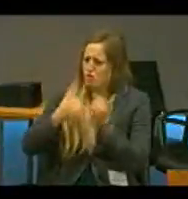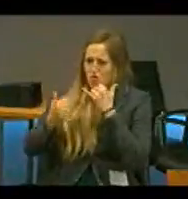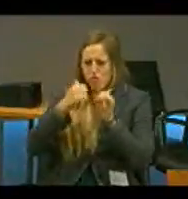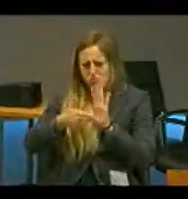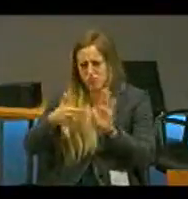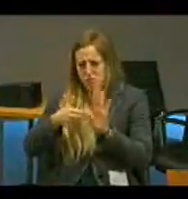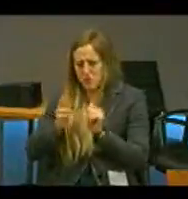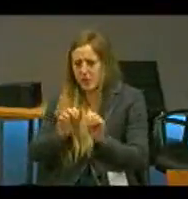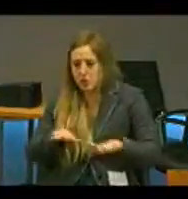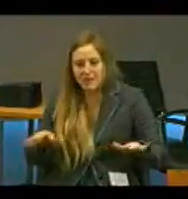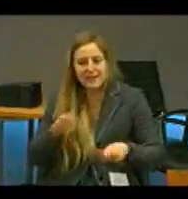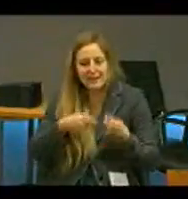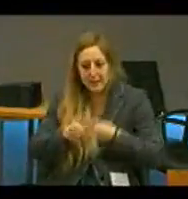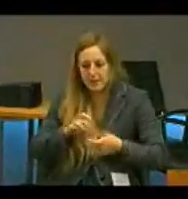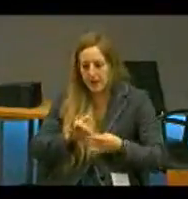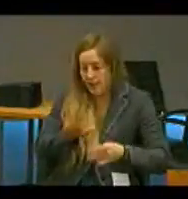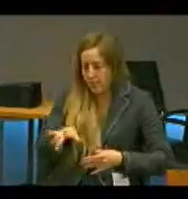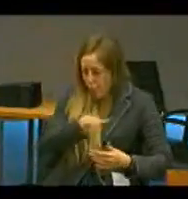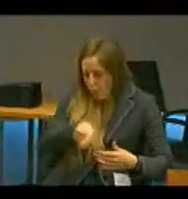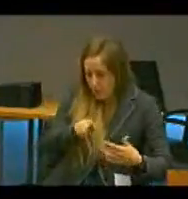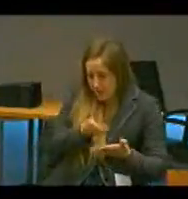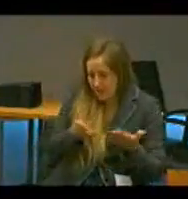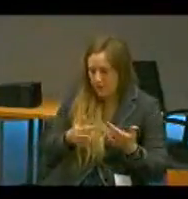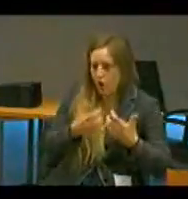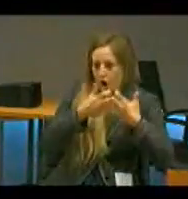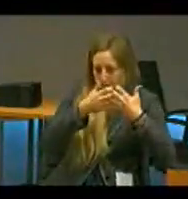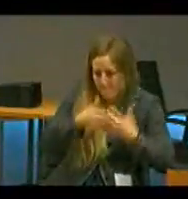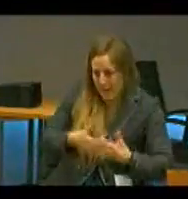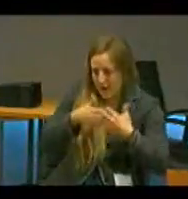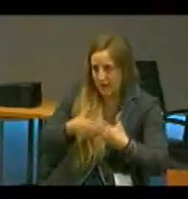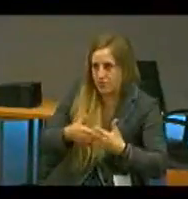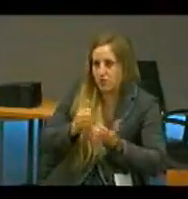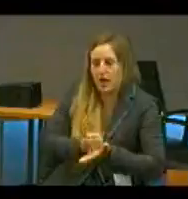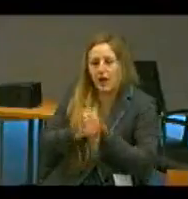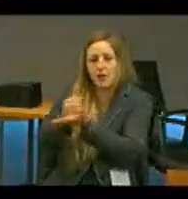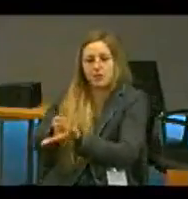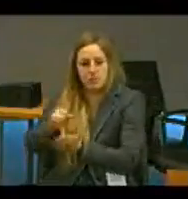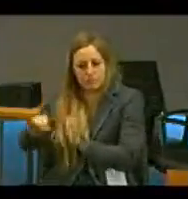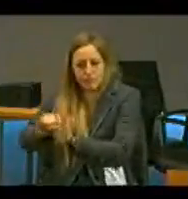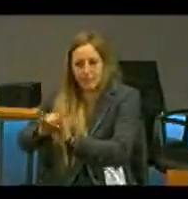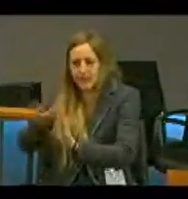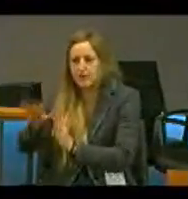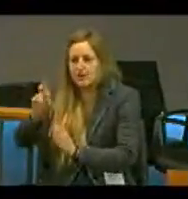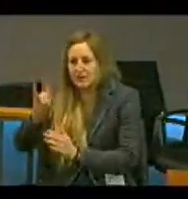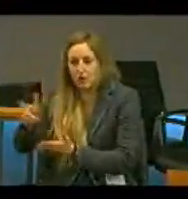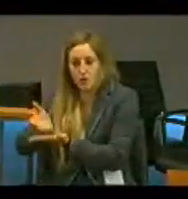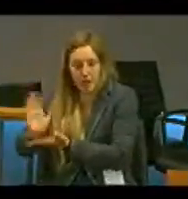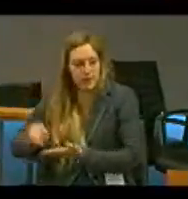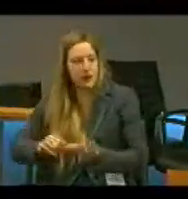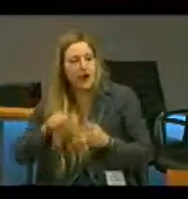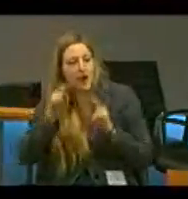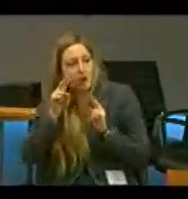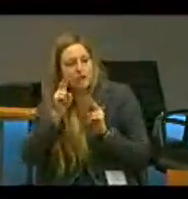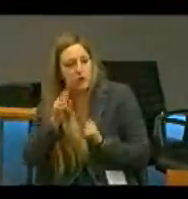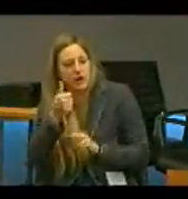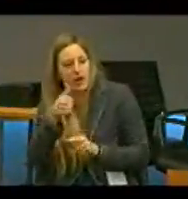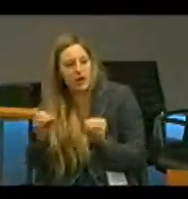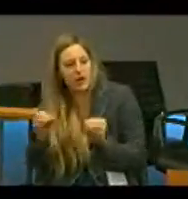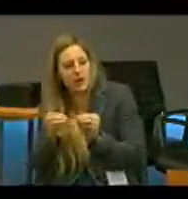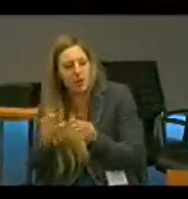for exercising one's civil rights. I look forward to any additional questions. Thank you. Thank you, Ms. Coakley. Mr. Scanlon?